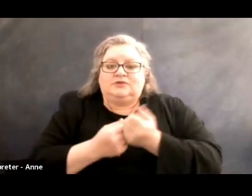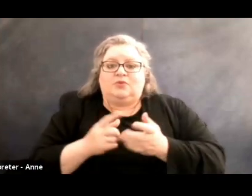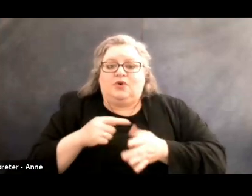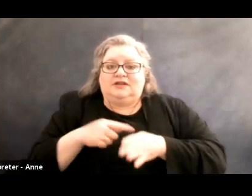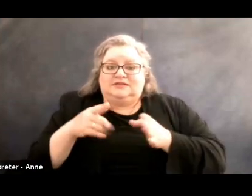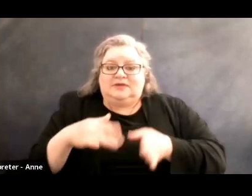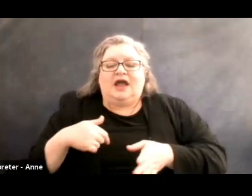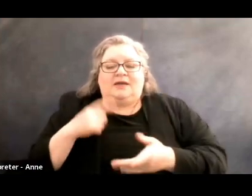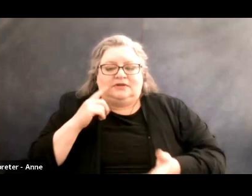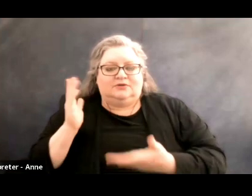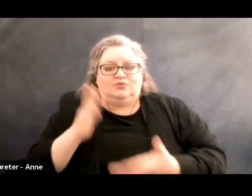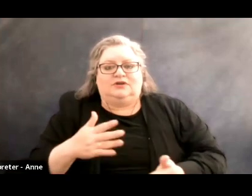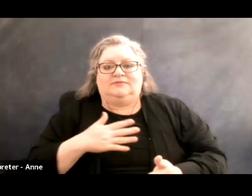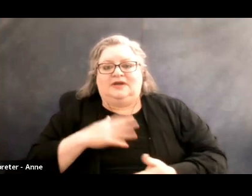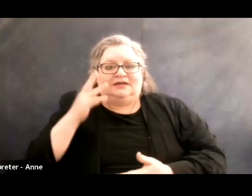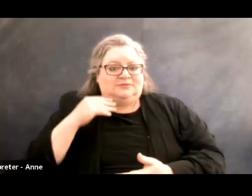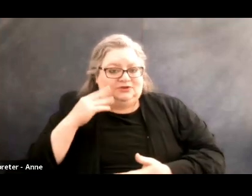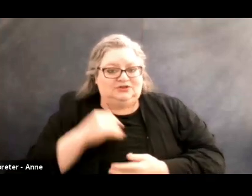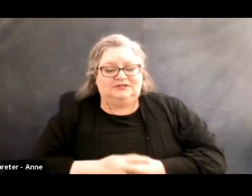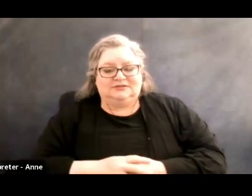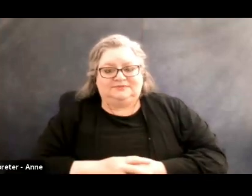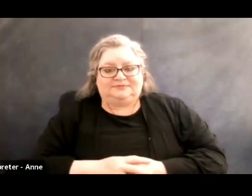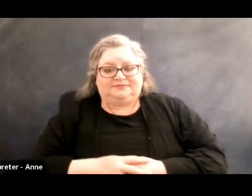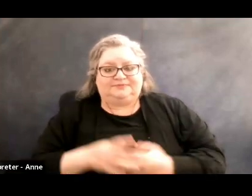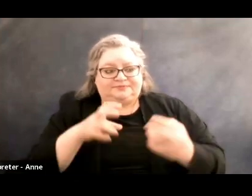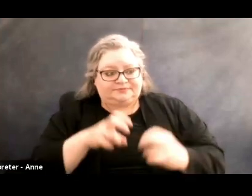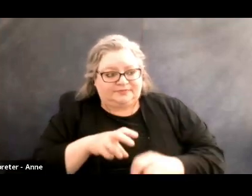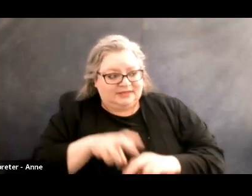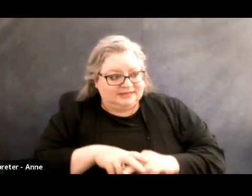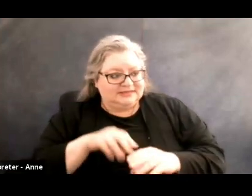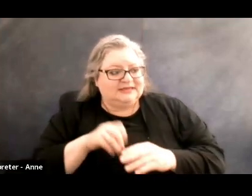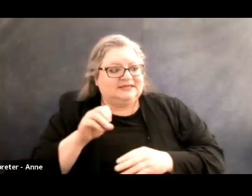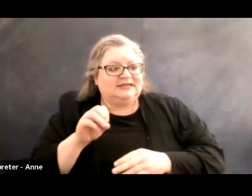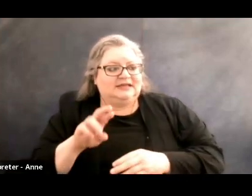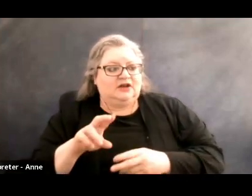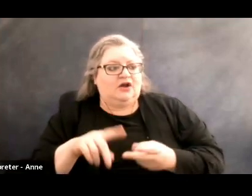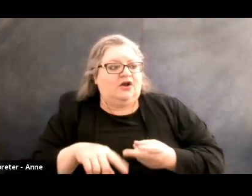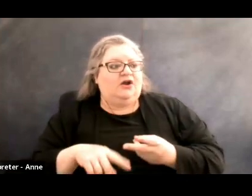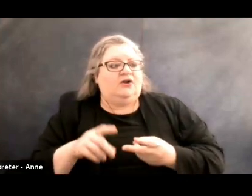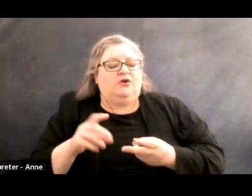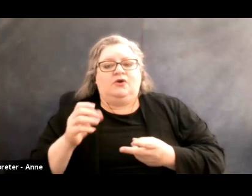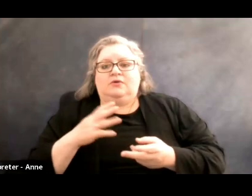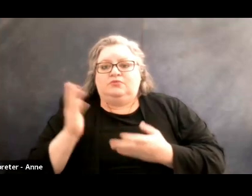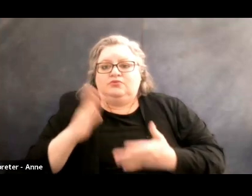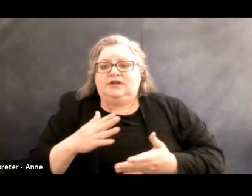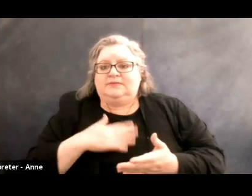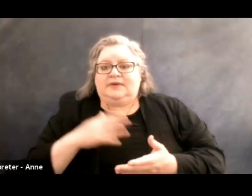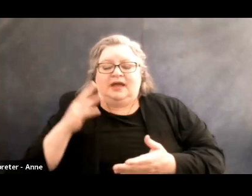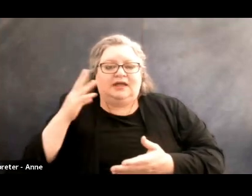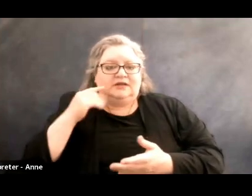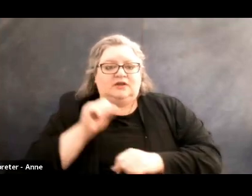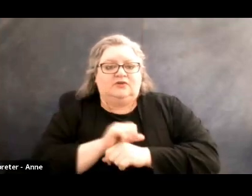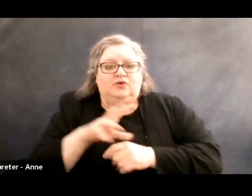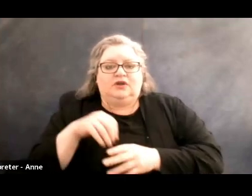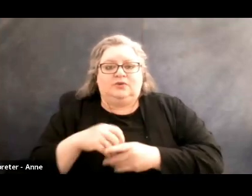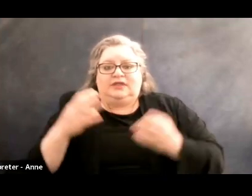I'm going to bring my experience of sitting in these ERs. I'm going to bring my experience of working within crisis